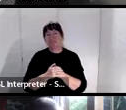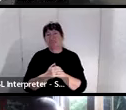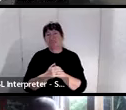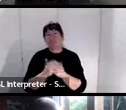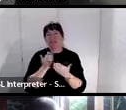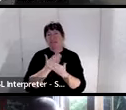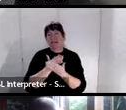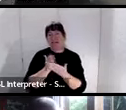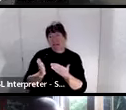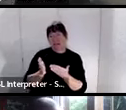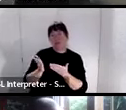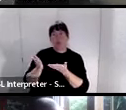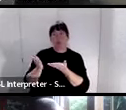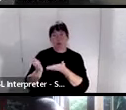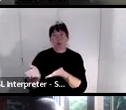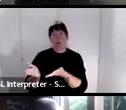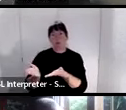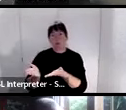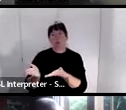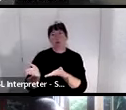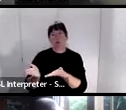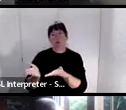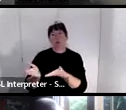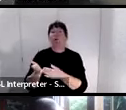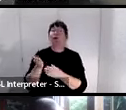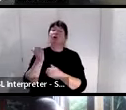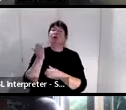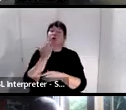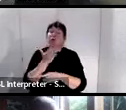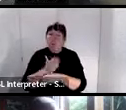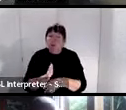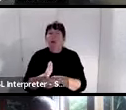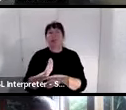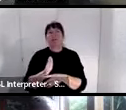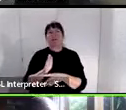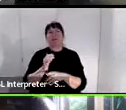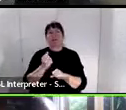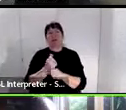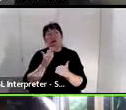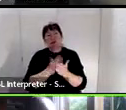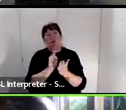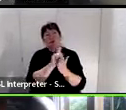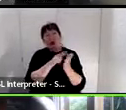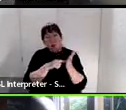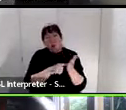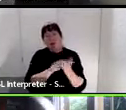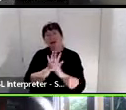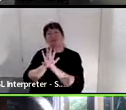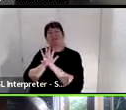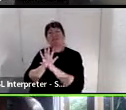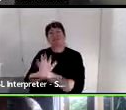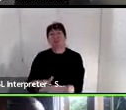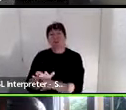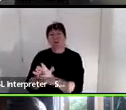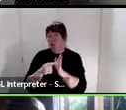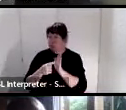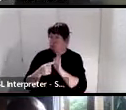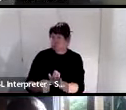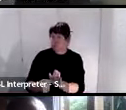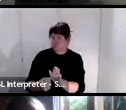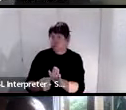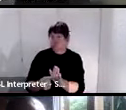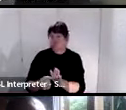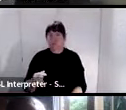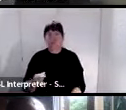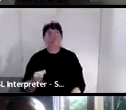that you've communicated that you want it to be enforceable. Yes. And I'm assuming within that you